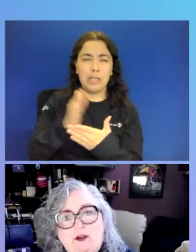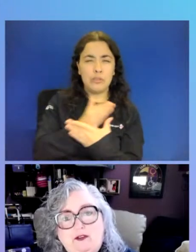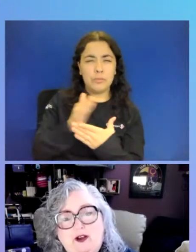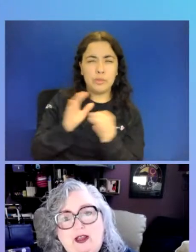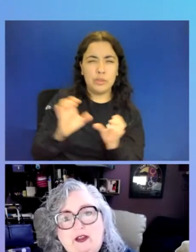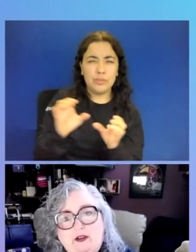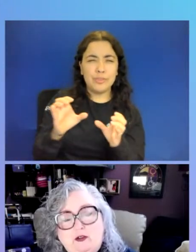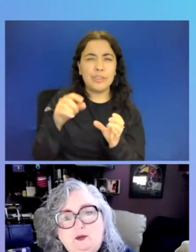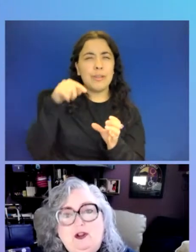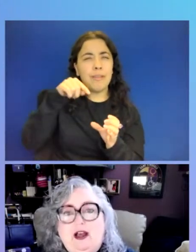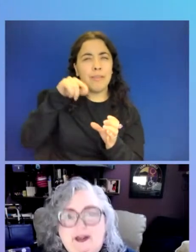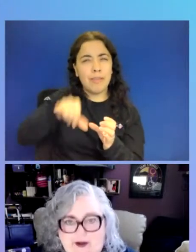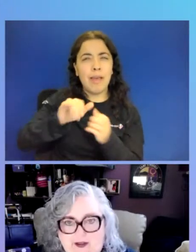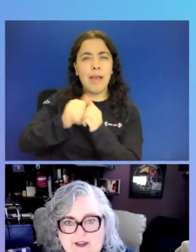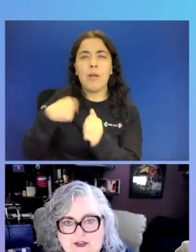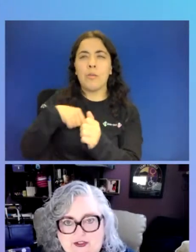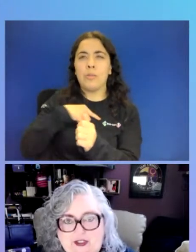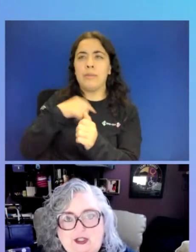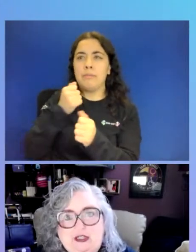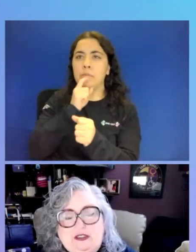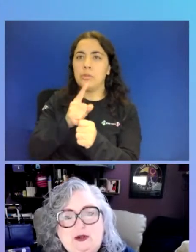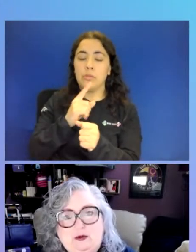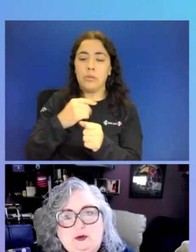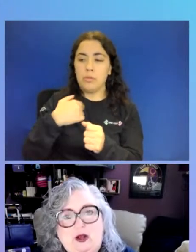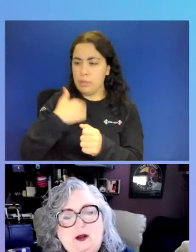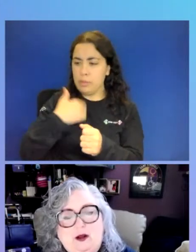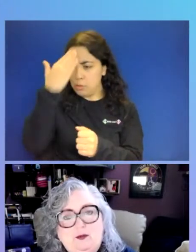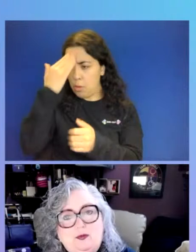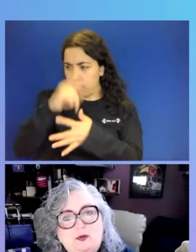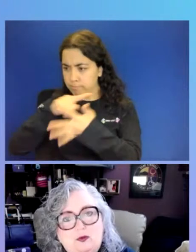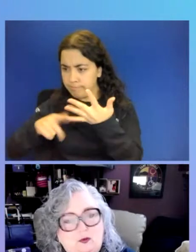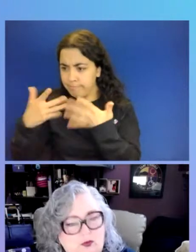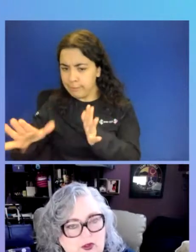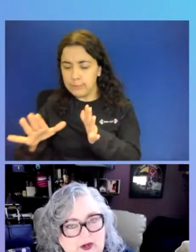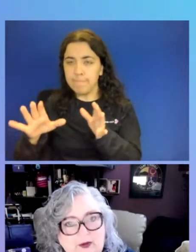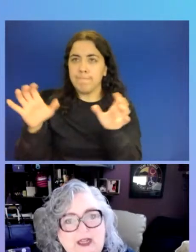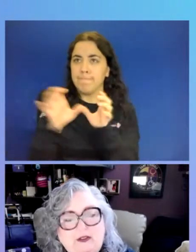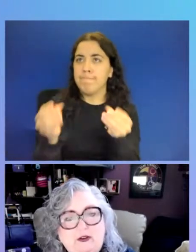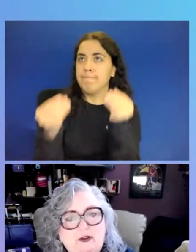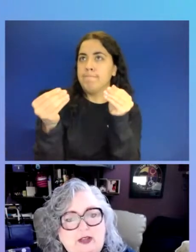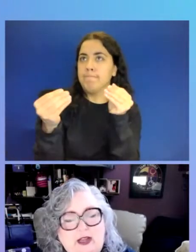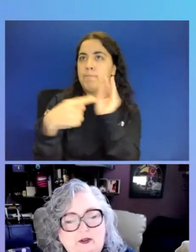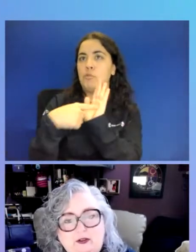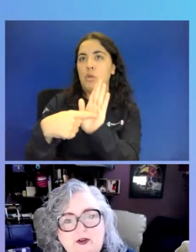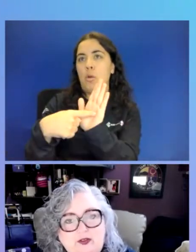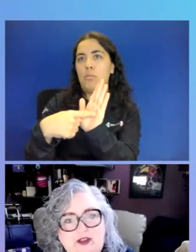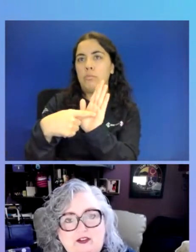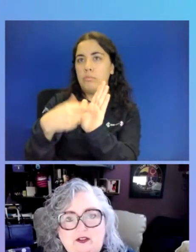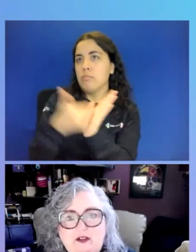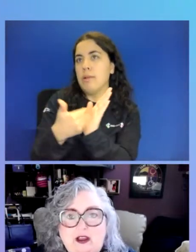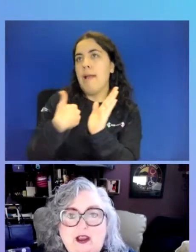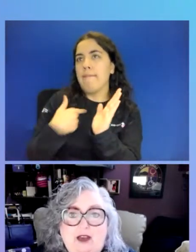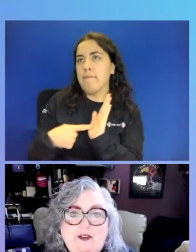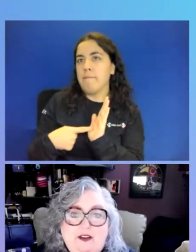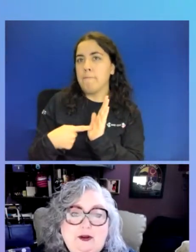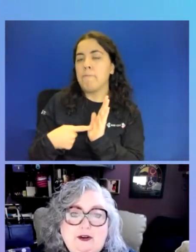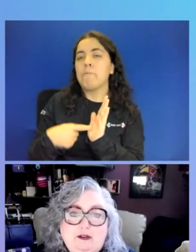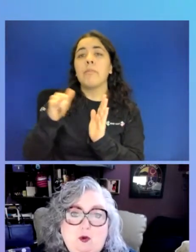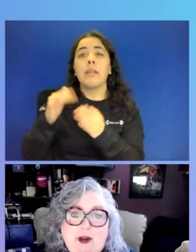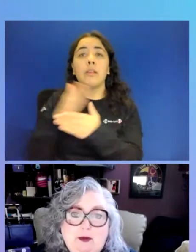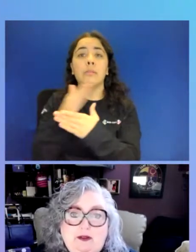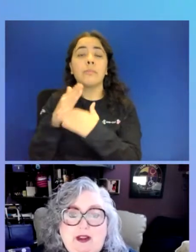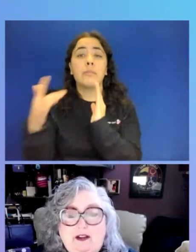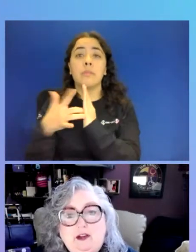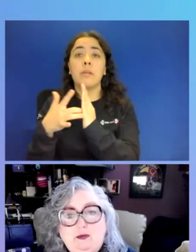way to quantify your applied knowledge. So the intermediate technical certifications have